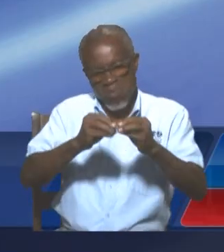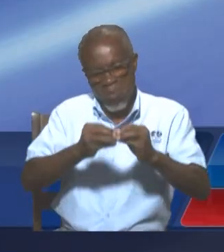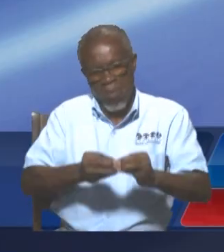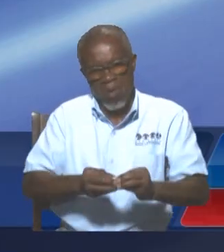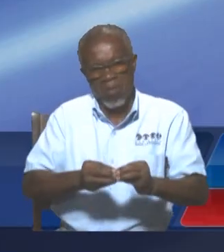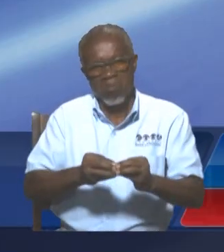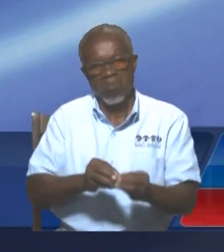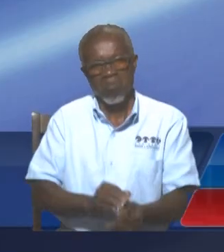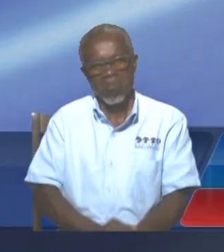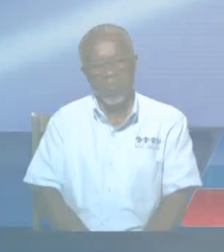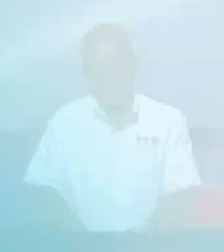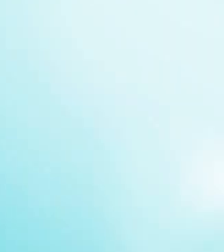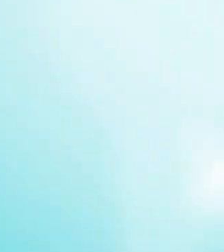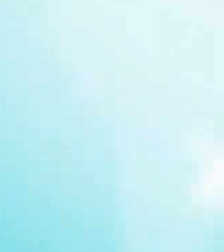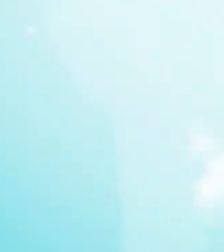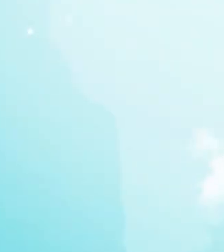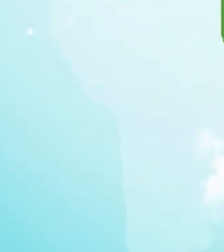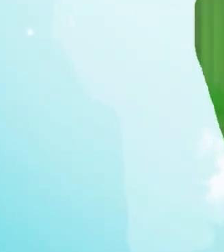week's Keeping It Green.